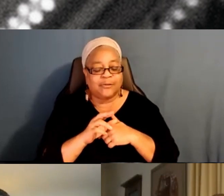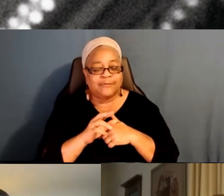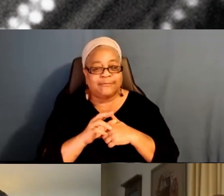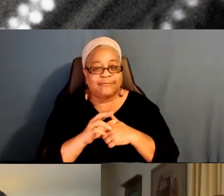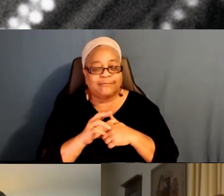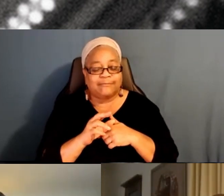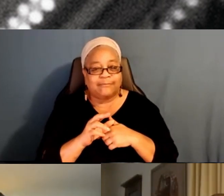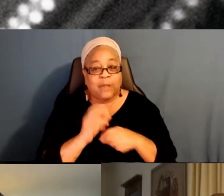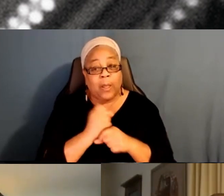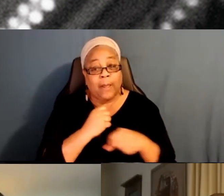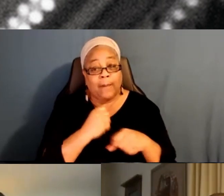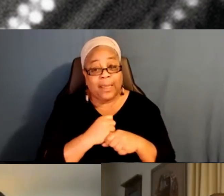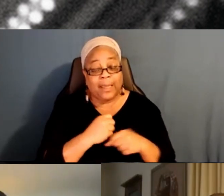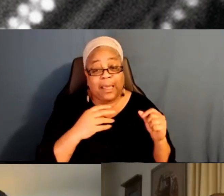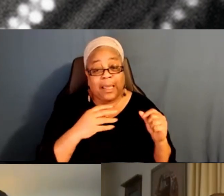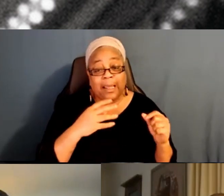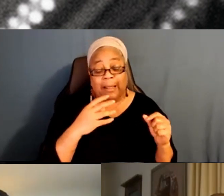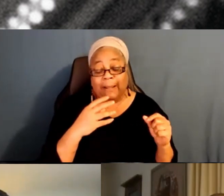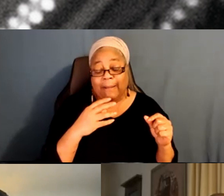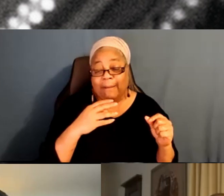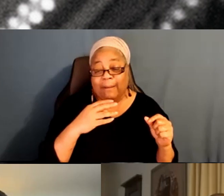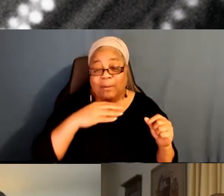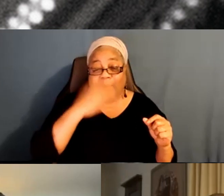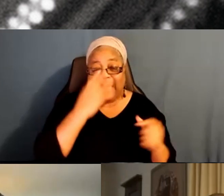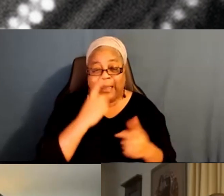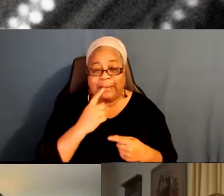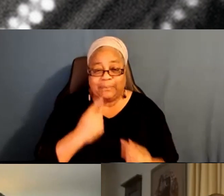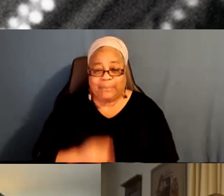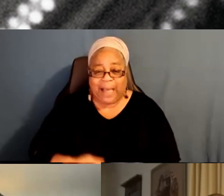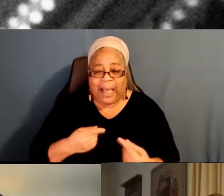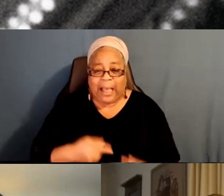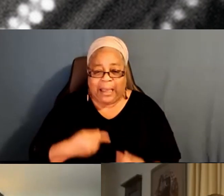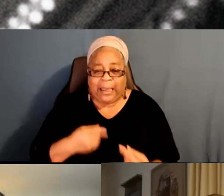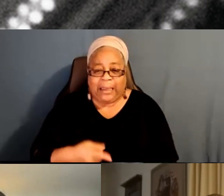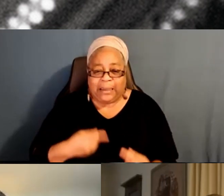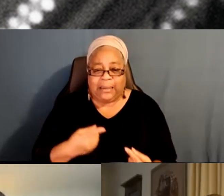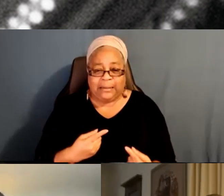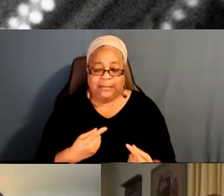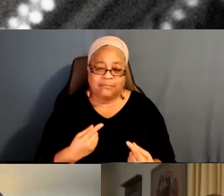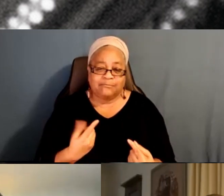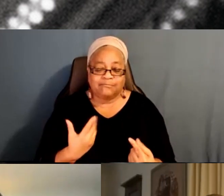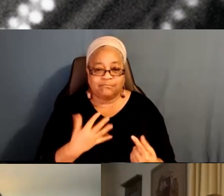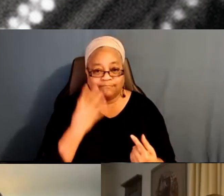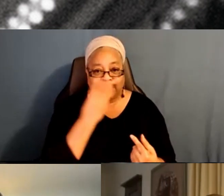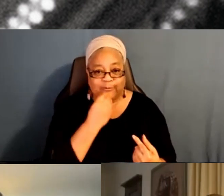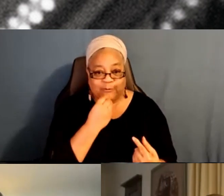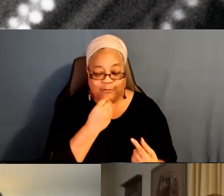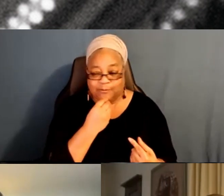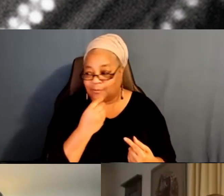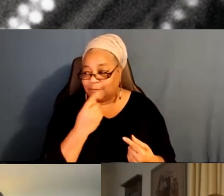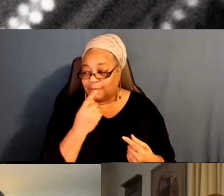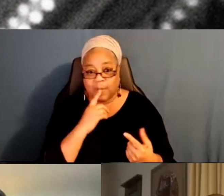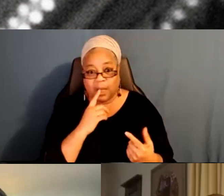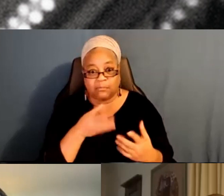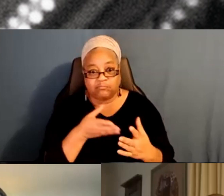right? And how by taking us in and through a close description of